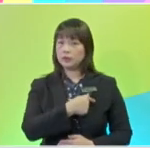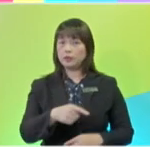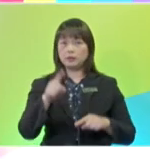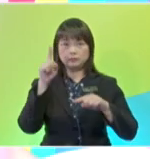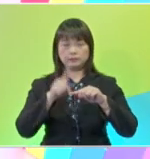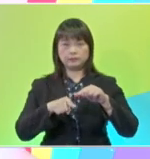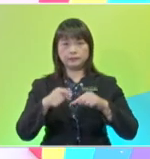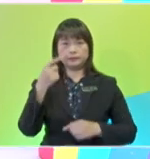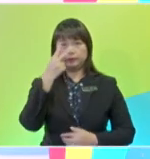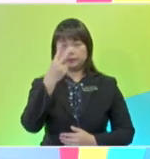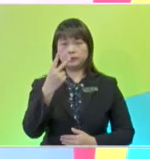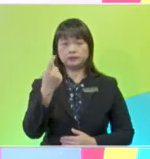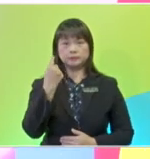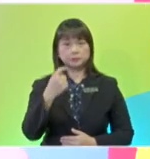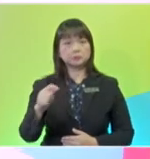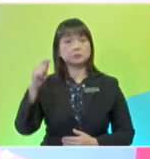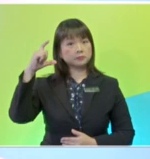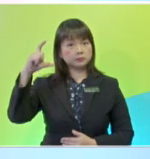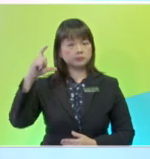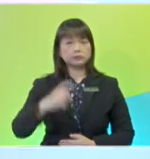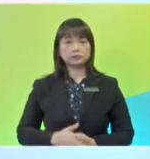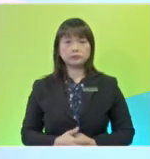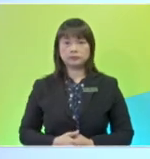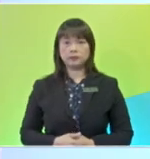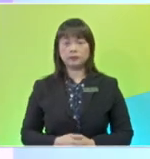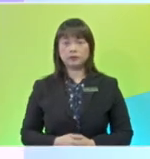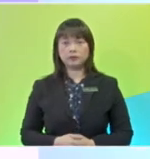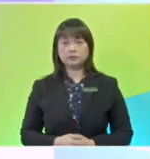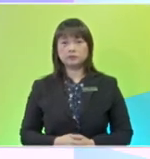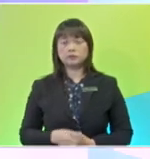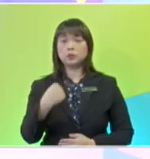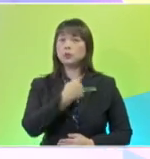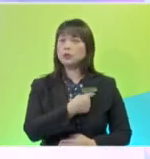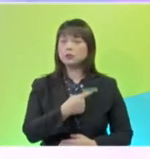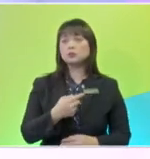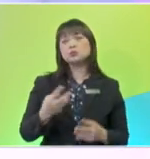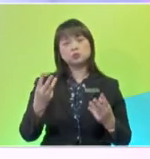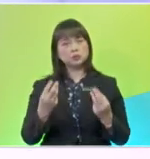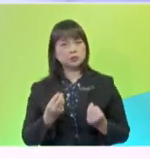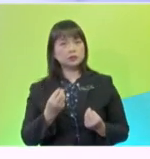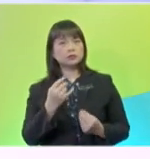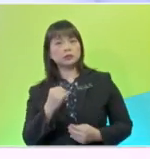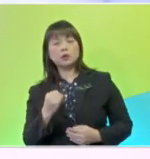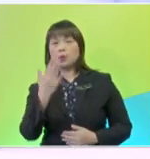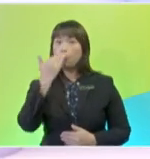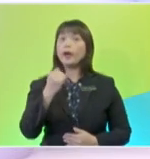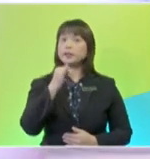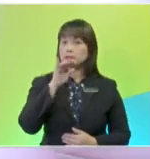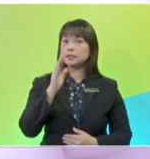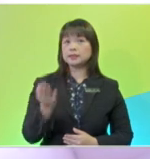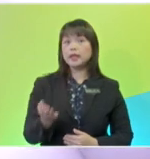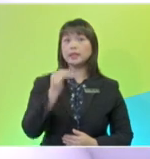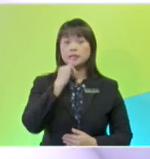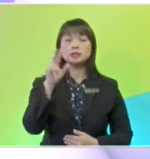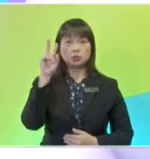we cannot see the moon during the night. Okay. Okay. So sometimes you'll be wondering like, why is there no moon tonight? But so